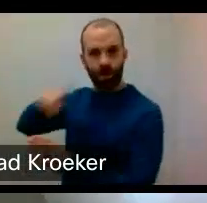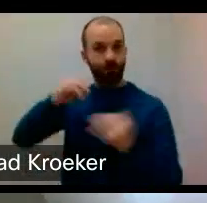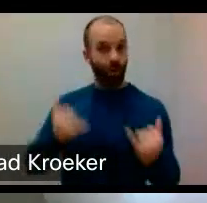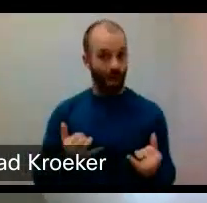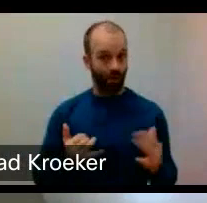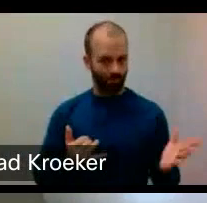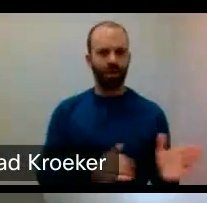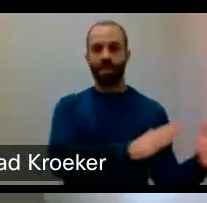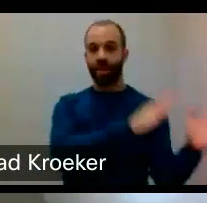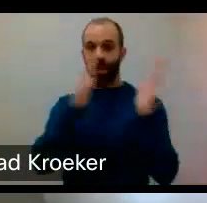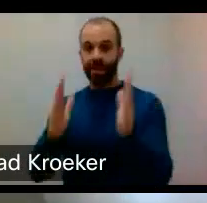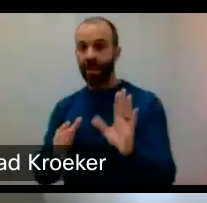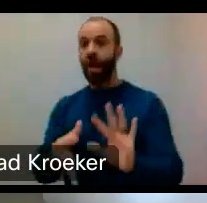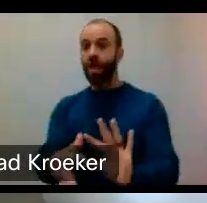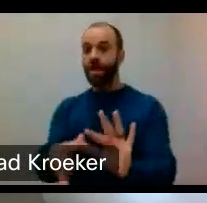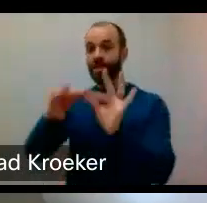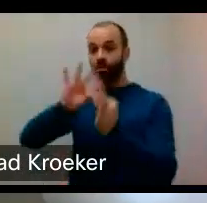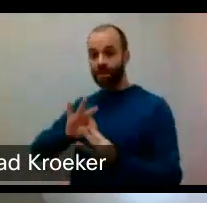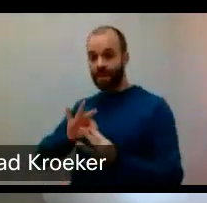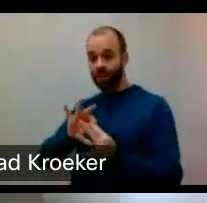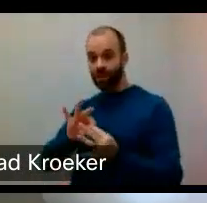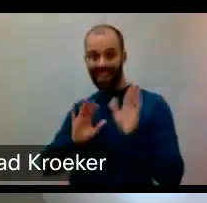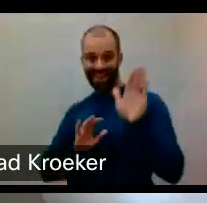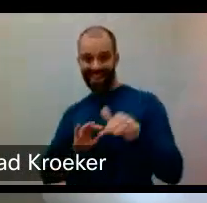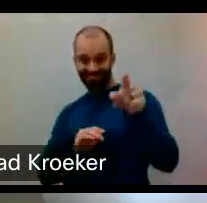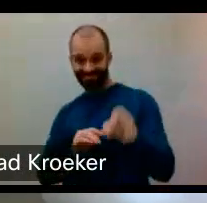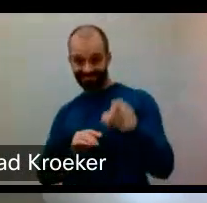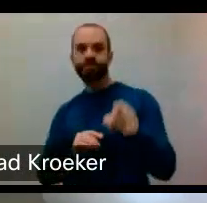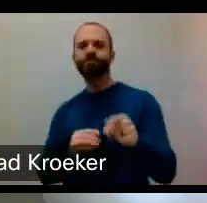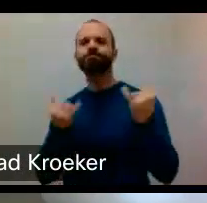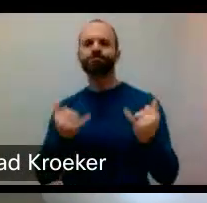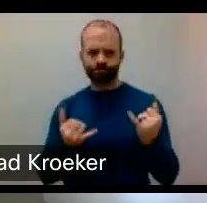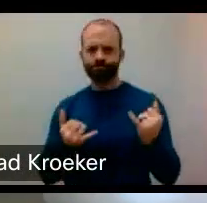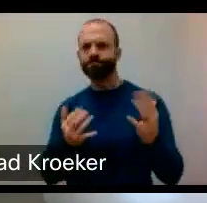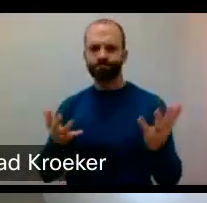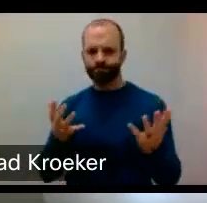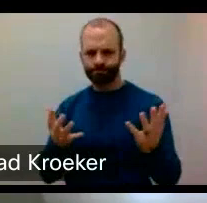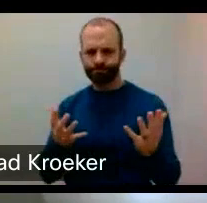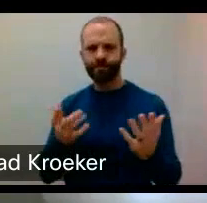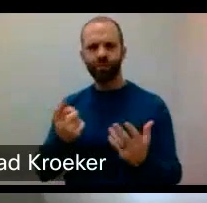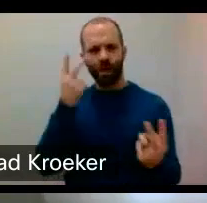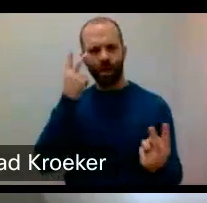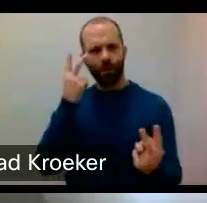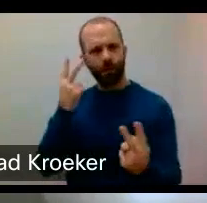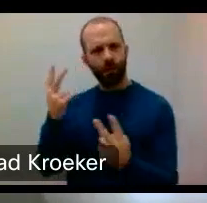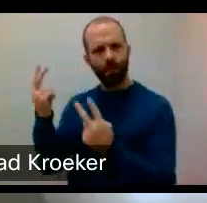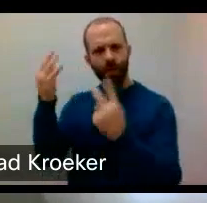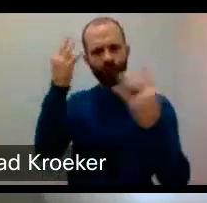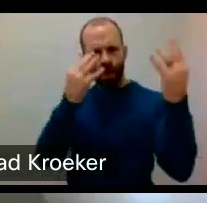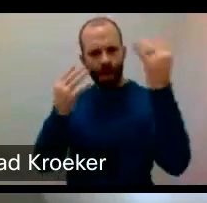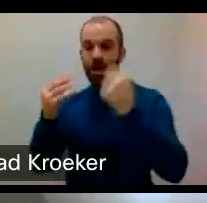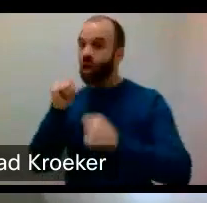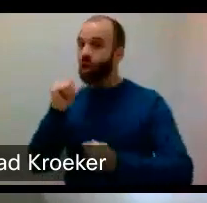The next part is, of course, the interpretation. This is where you start to reflect a bit more. You're not